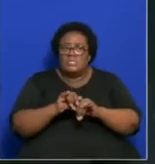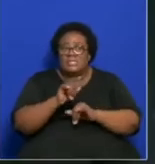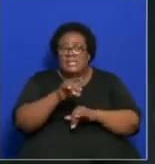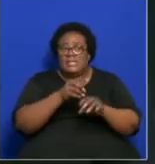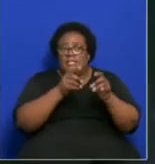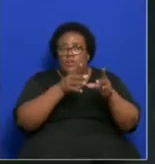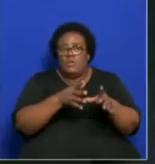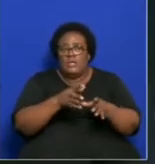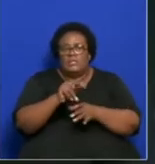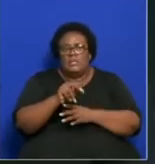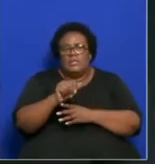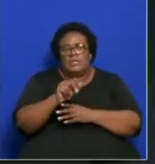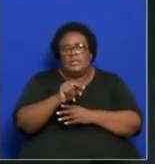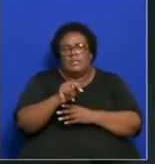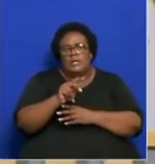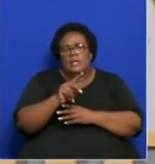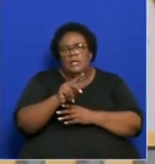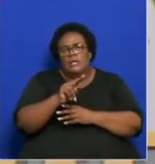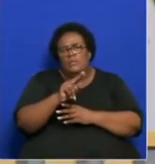with.